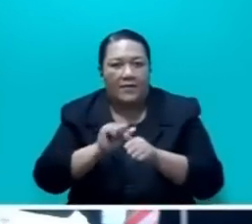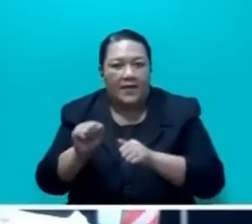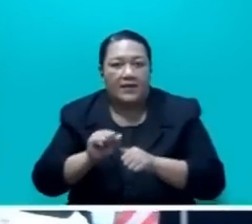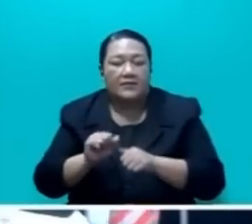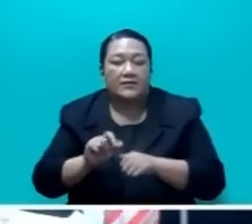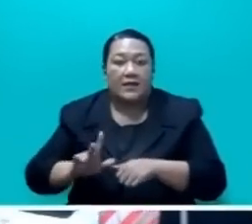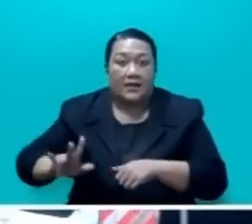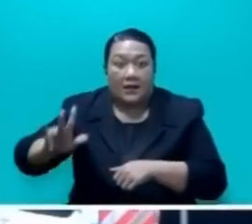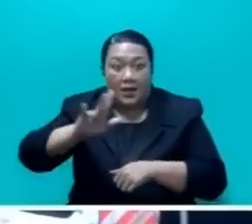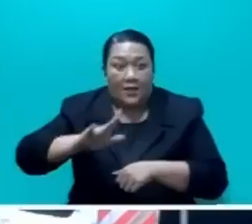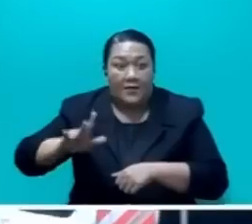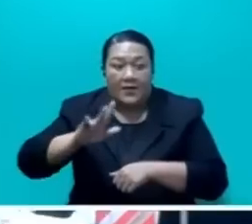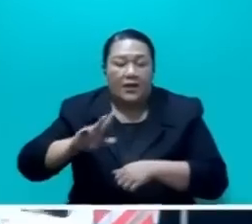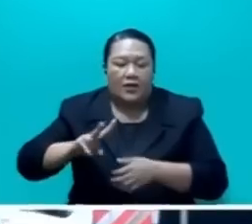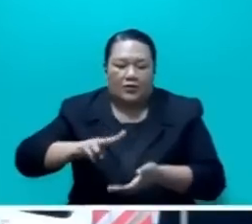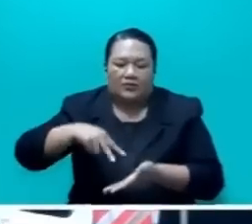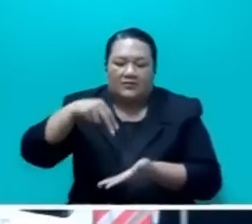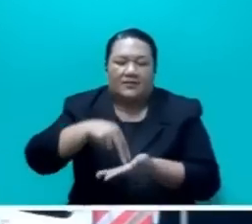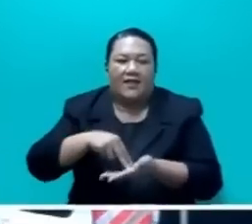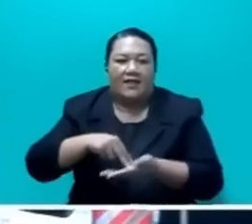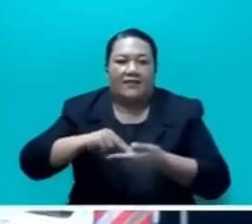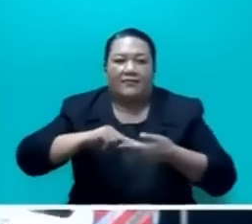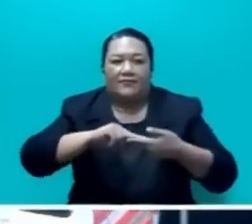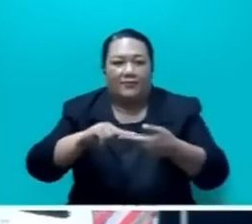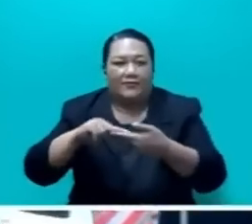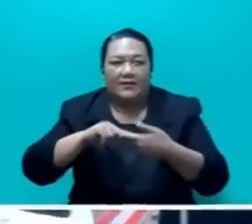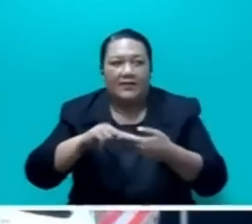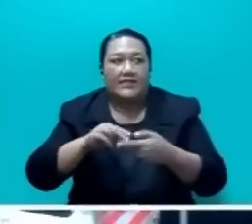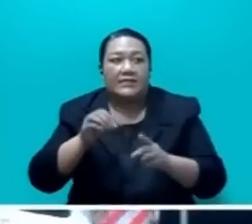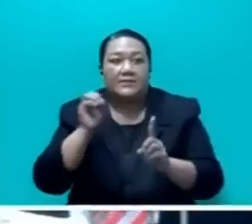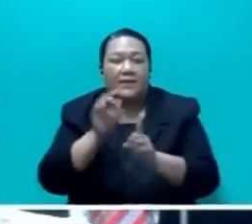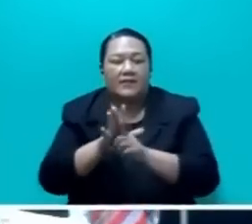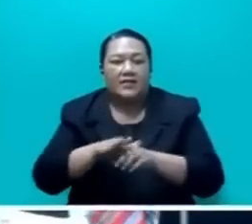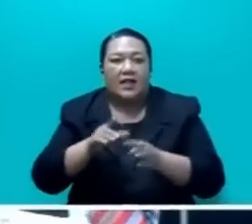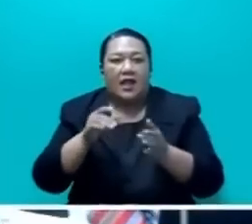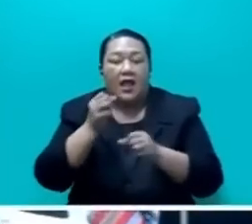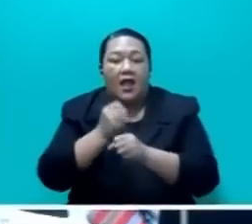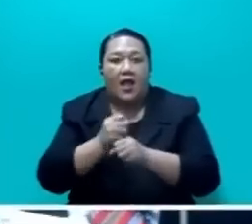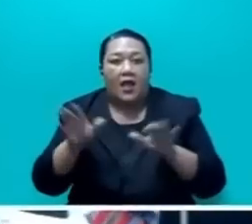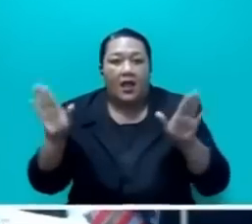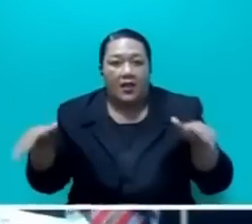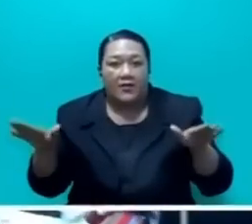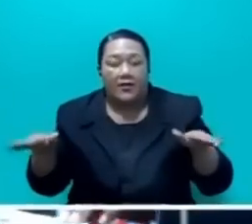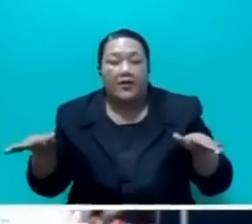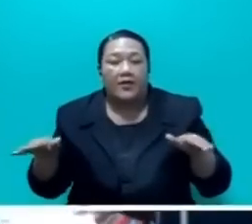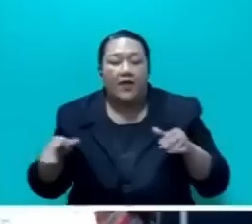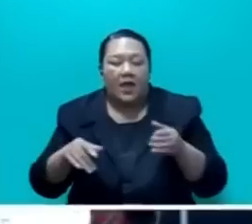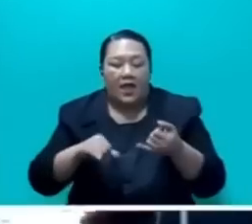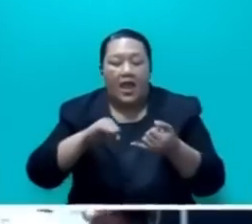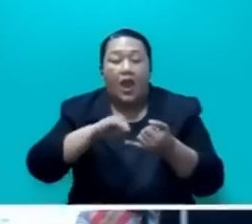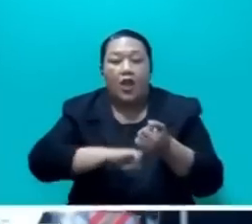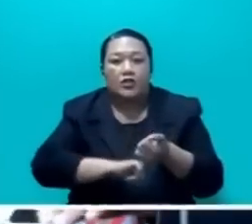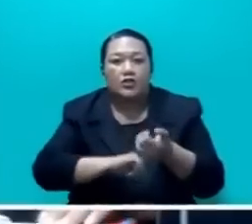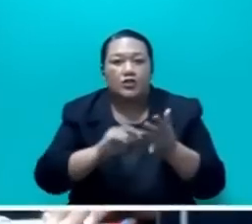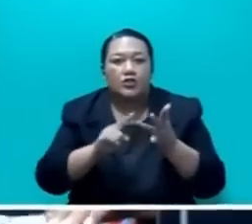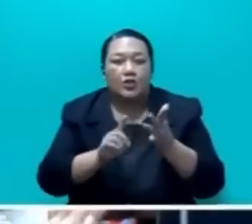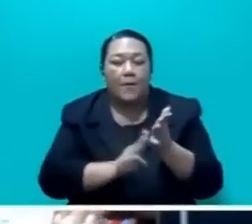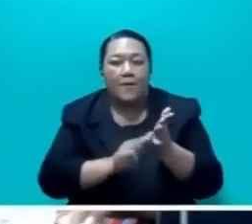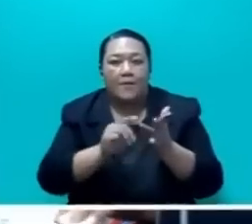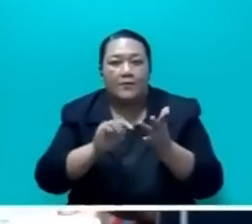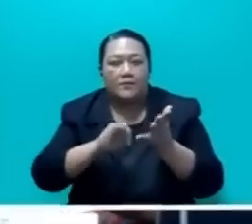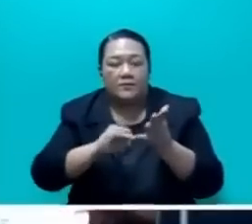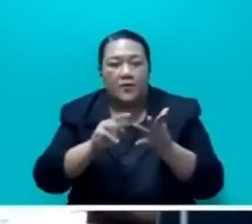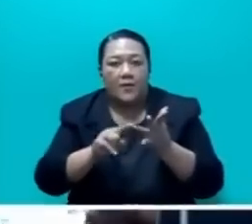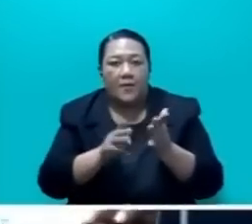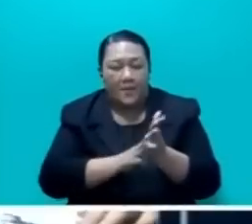united in this stand, particularly the people from Ngau Island and Somosomo City. You have our support and